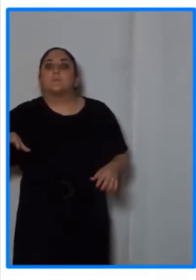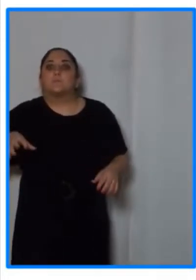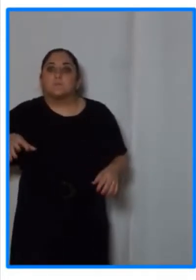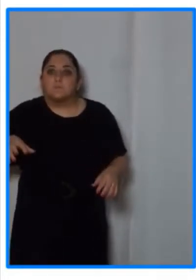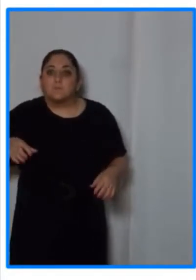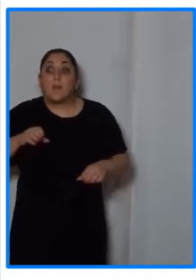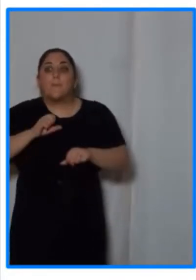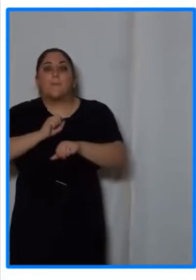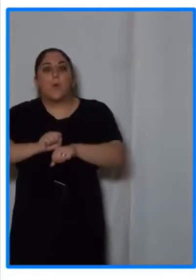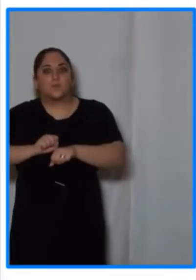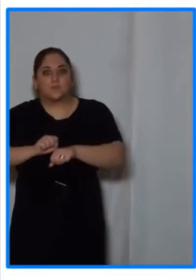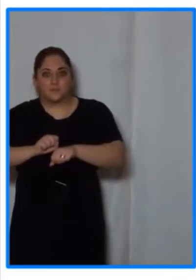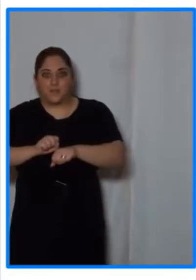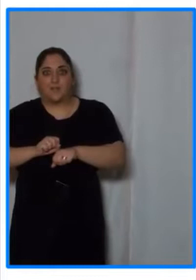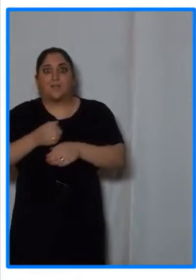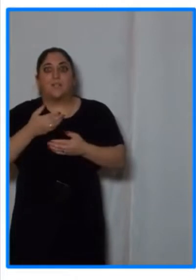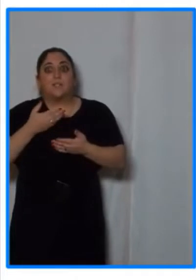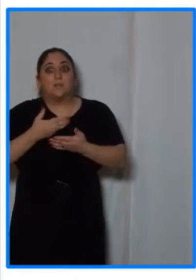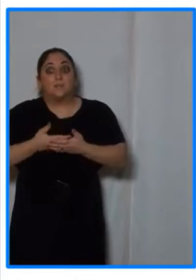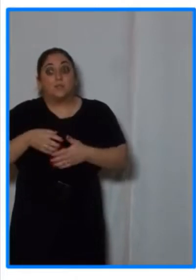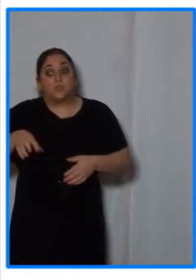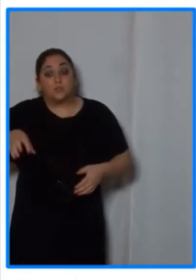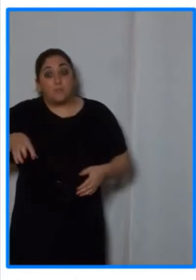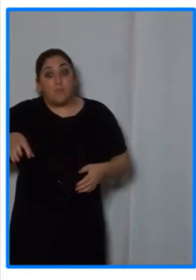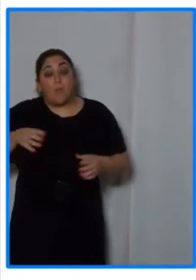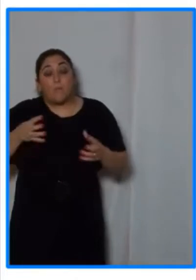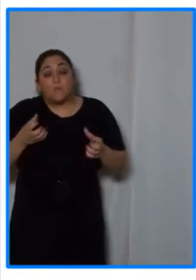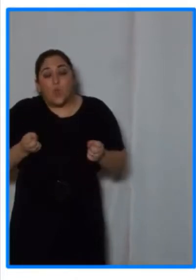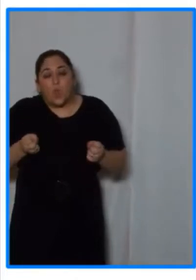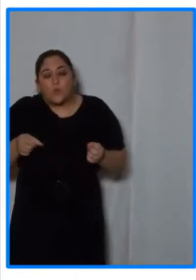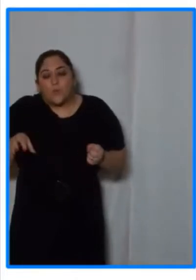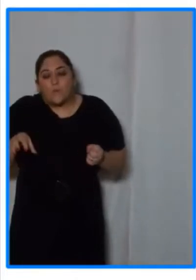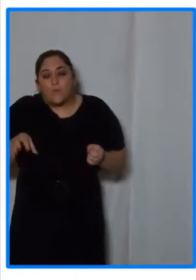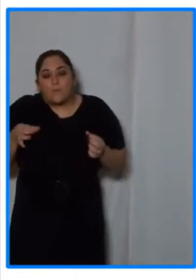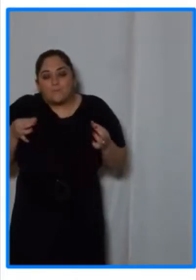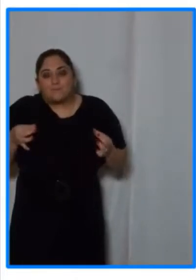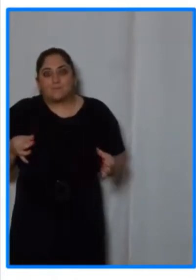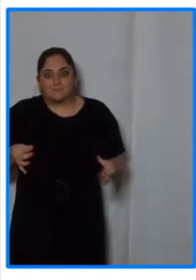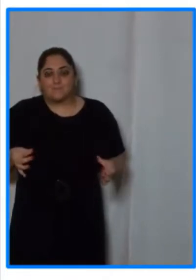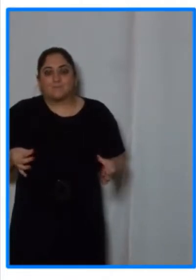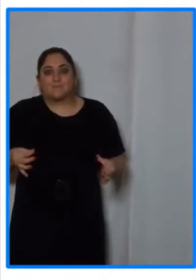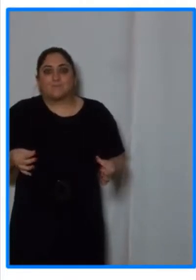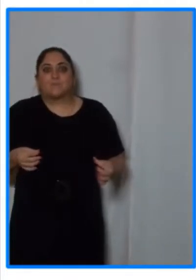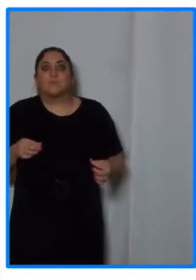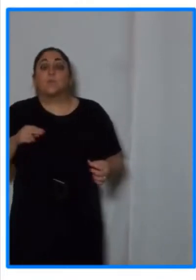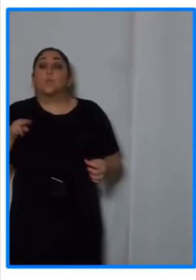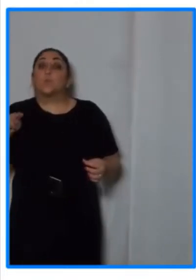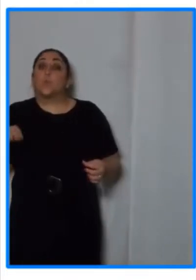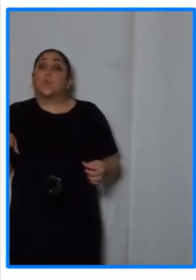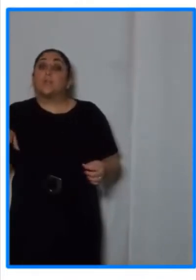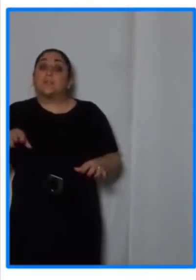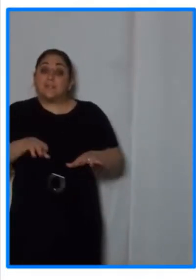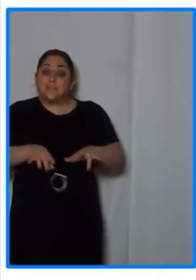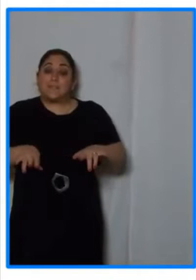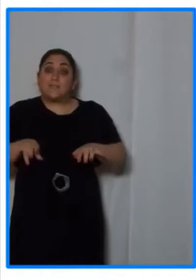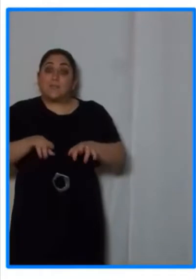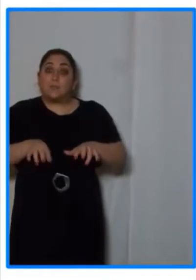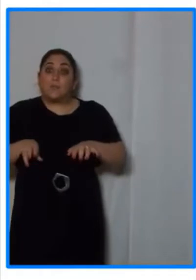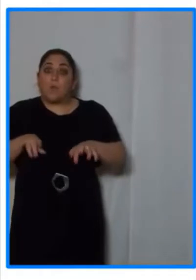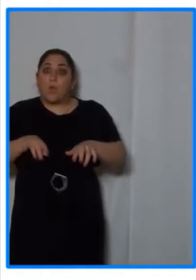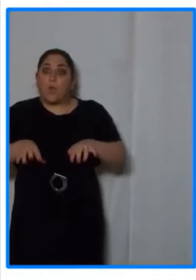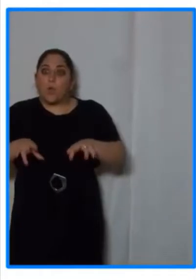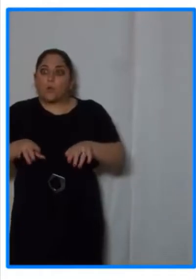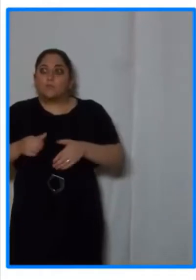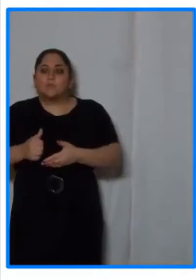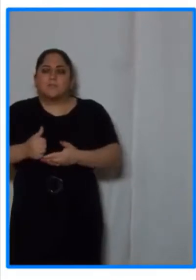be difficult because operating a mouse requires fine movements. And then for someone who navigates with keyboard only, it helps a lot when you're